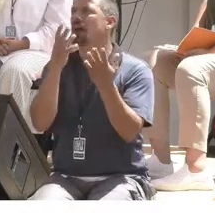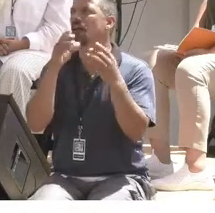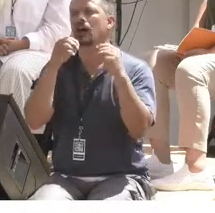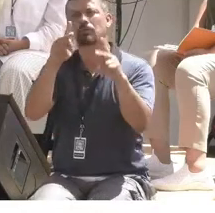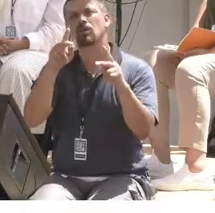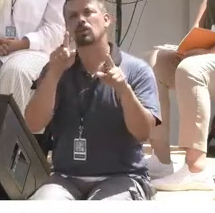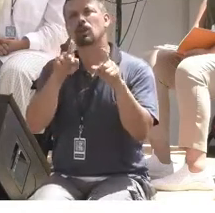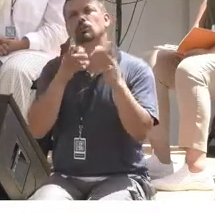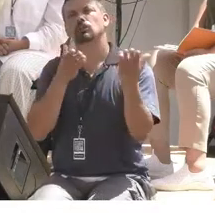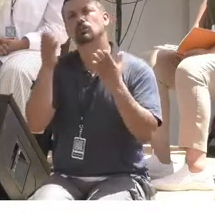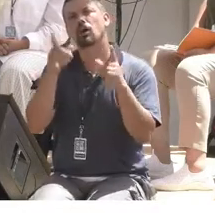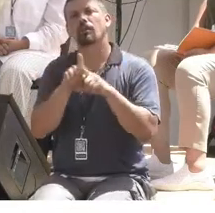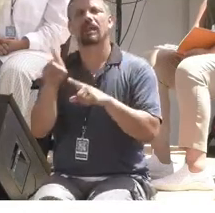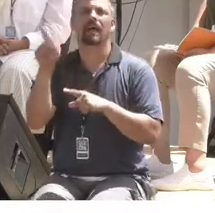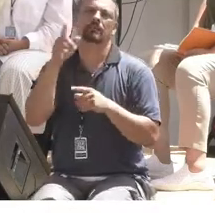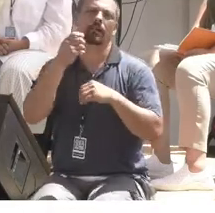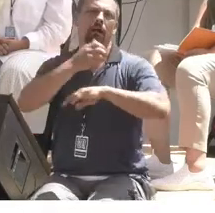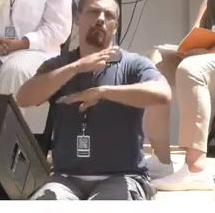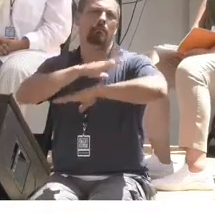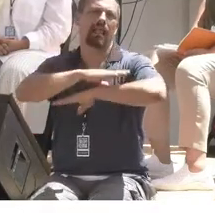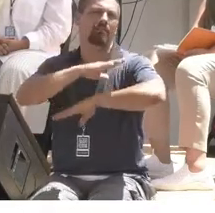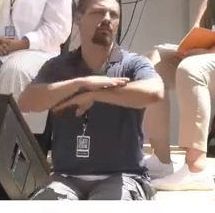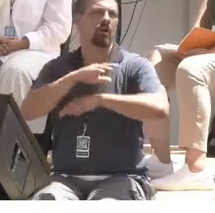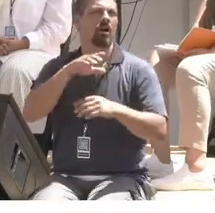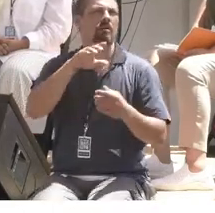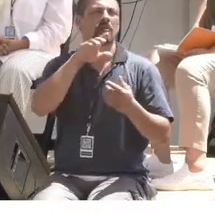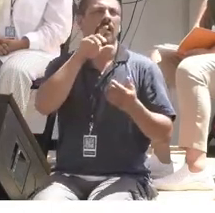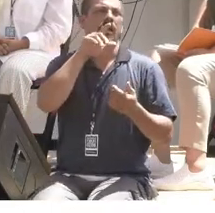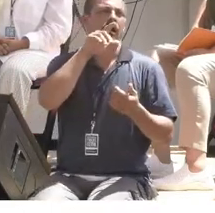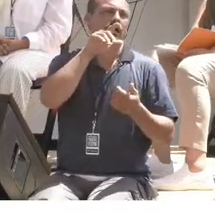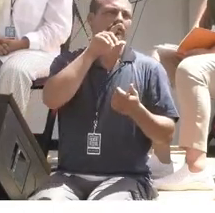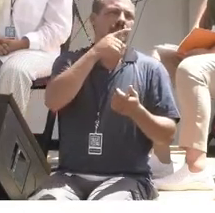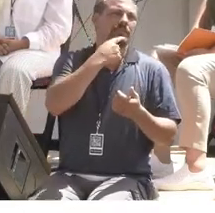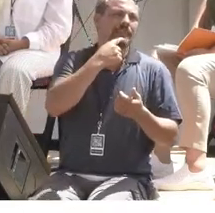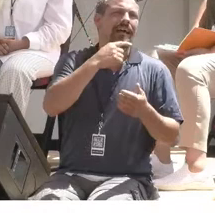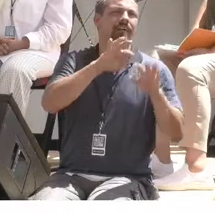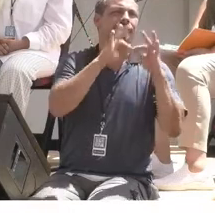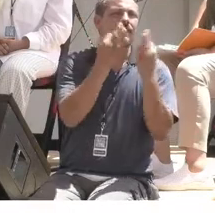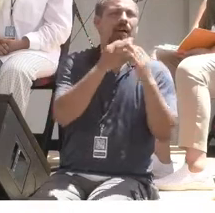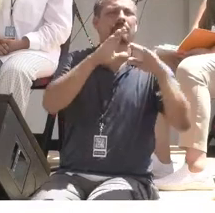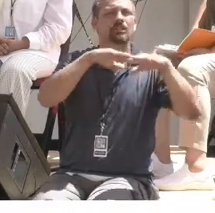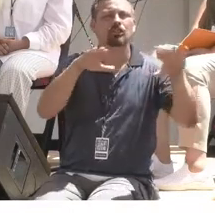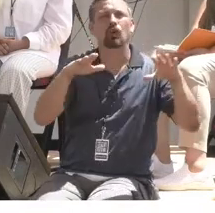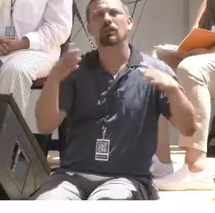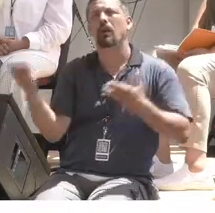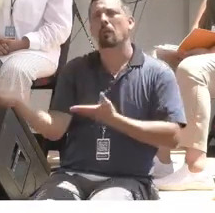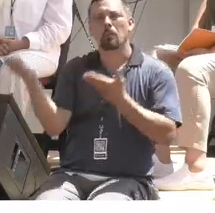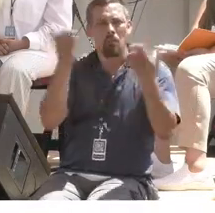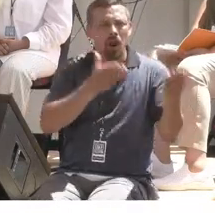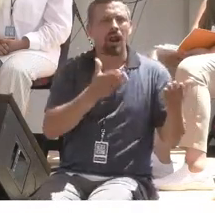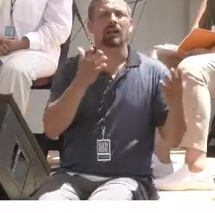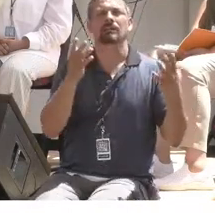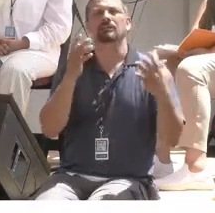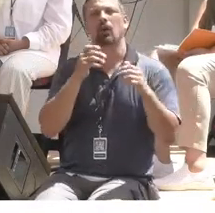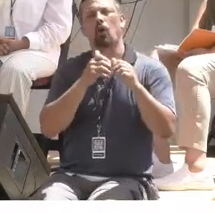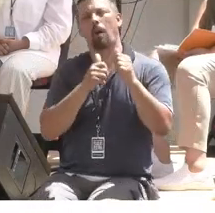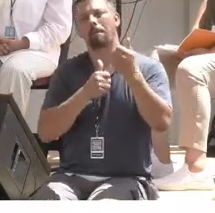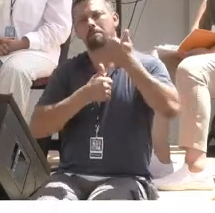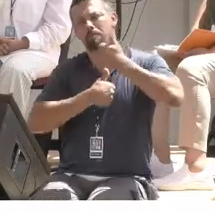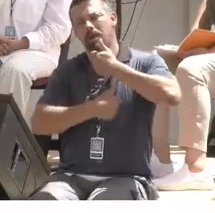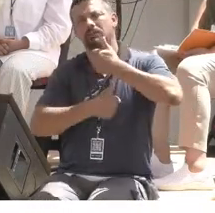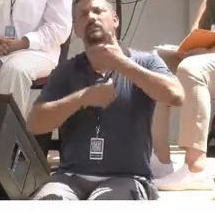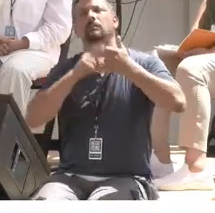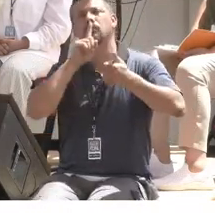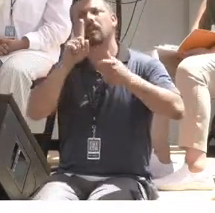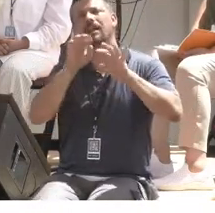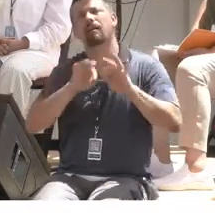maybe mentorships, apprenticeships, these kind of programs, the week-long program you said, family and children, things that would appeal to them. So apprenticeships is important